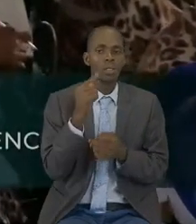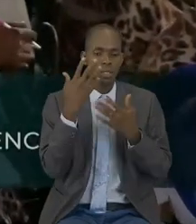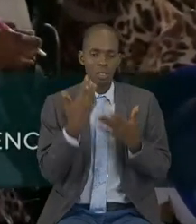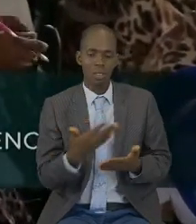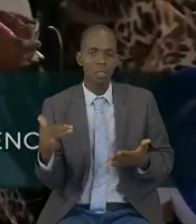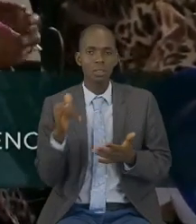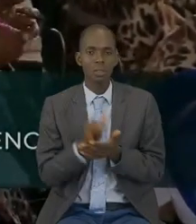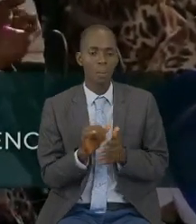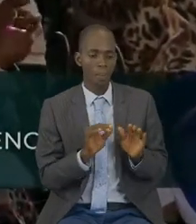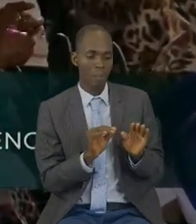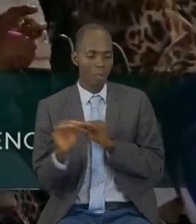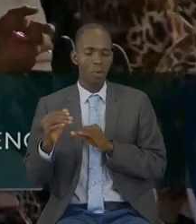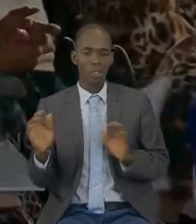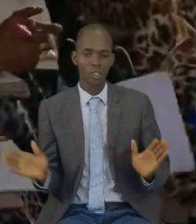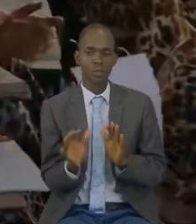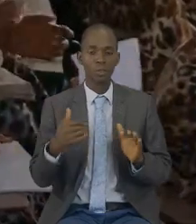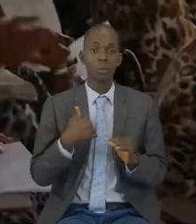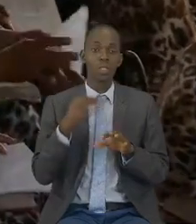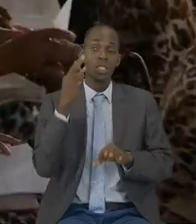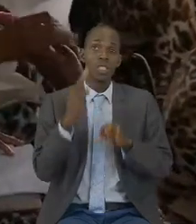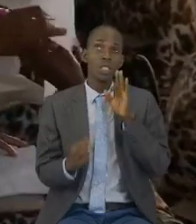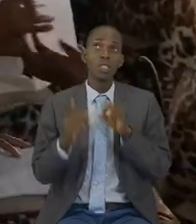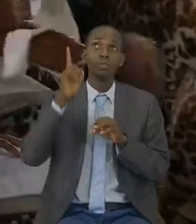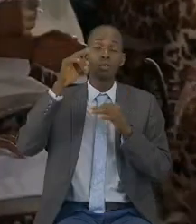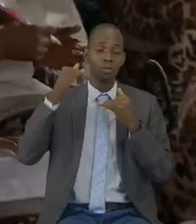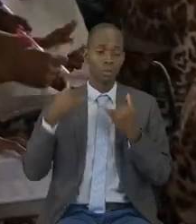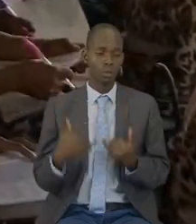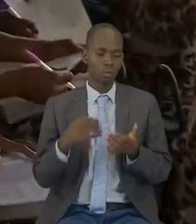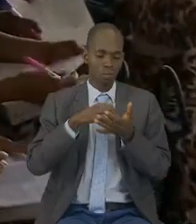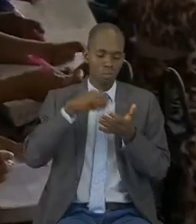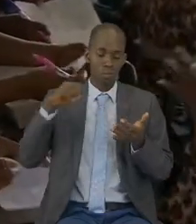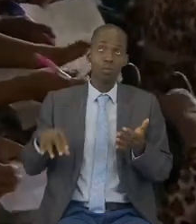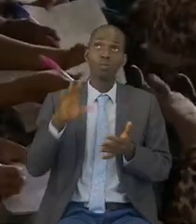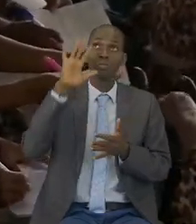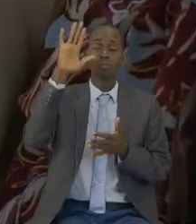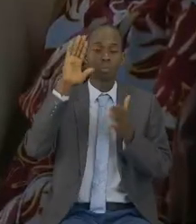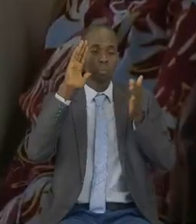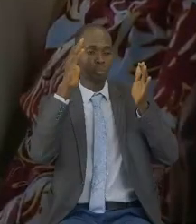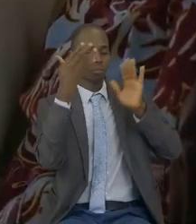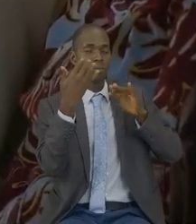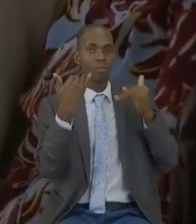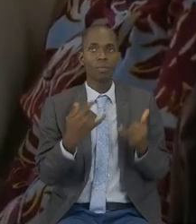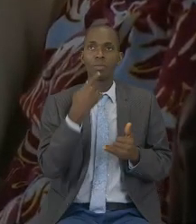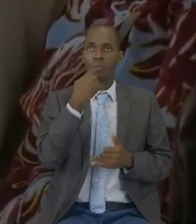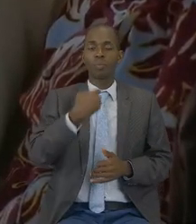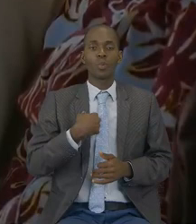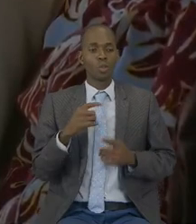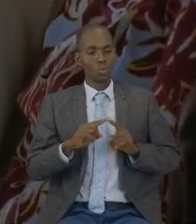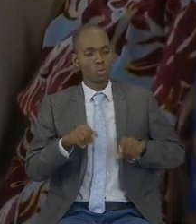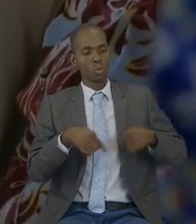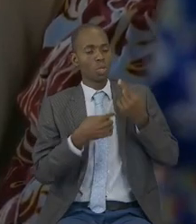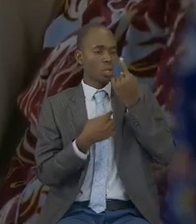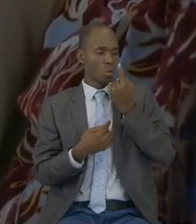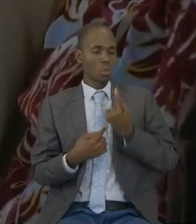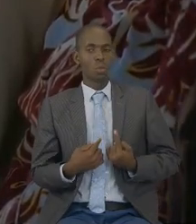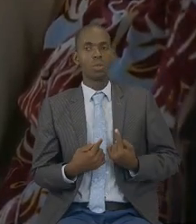me on. If you remove that presence now, and you say, go ahead and still have what